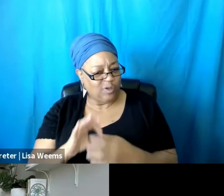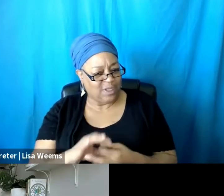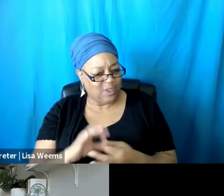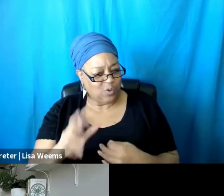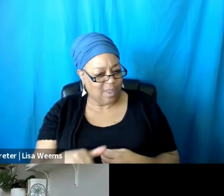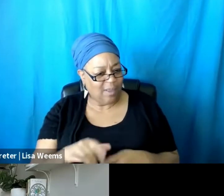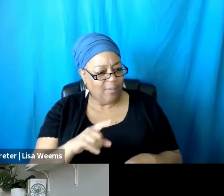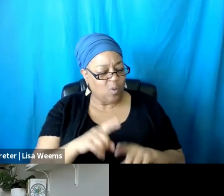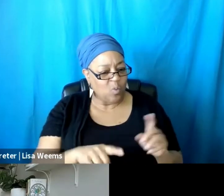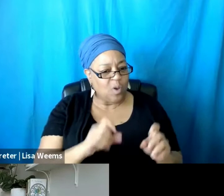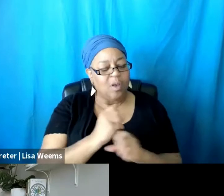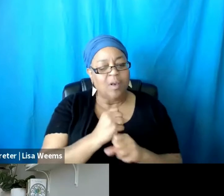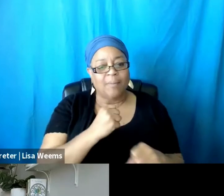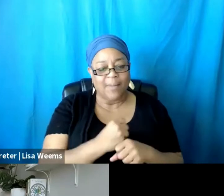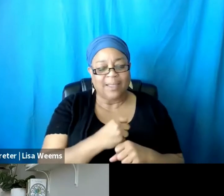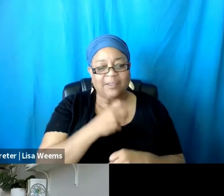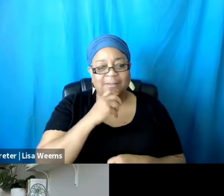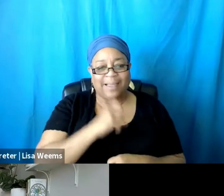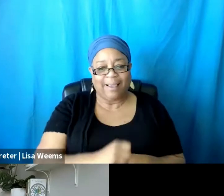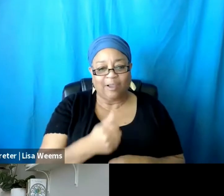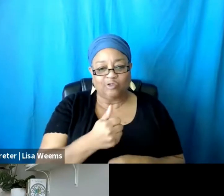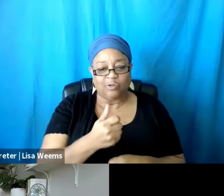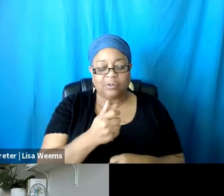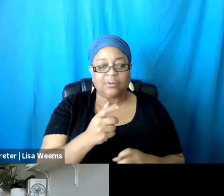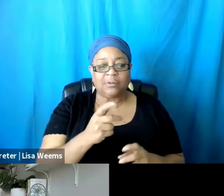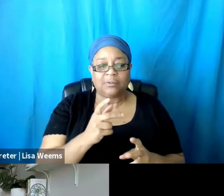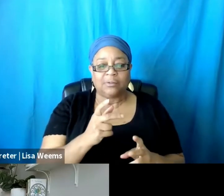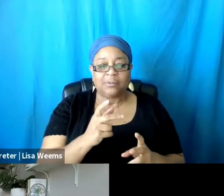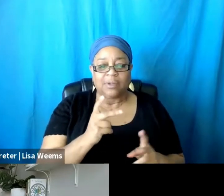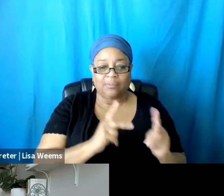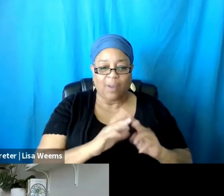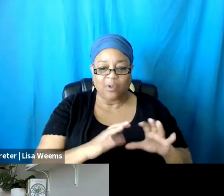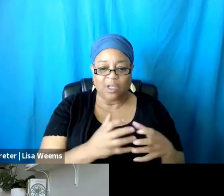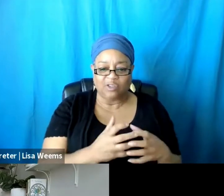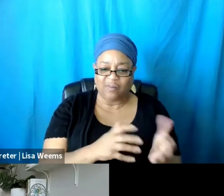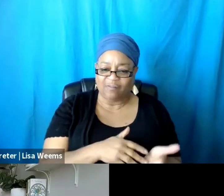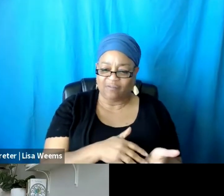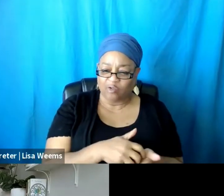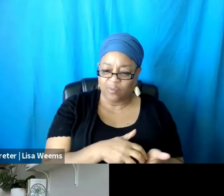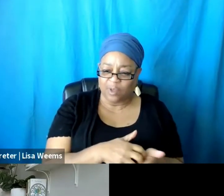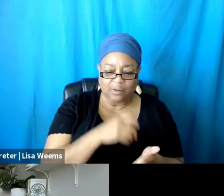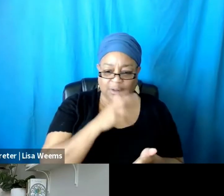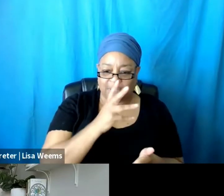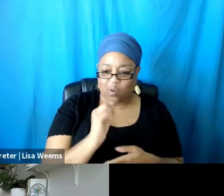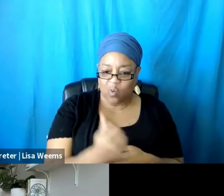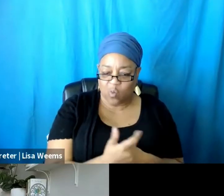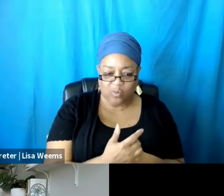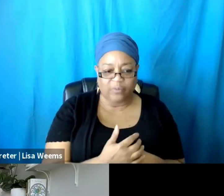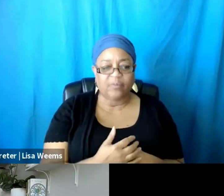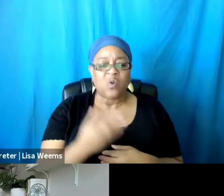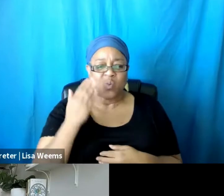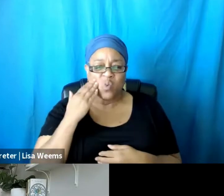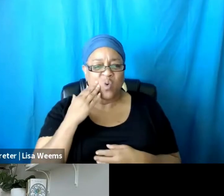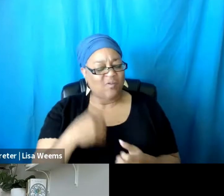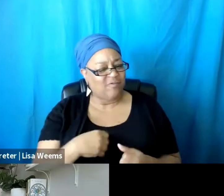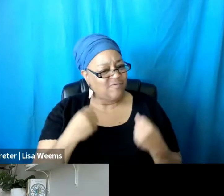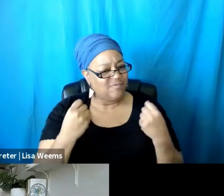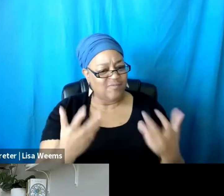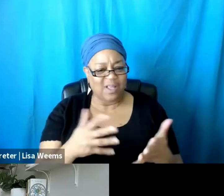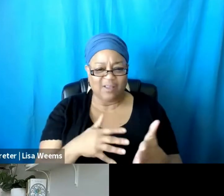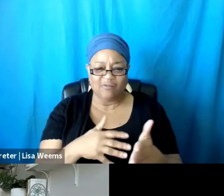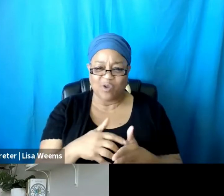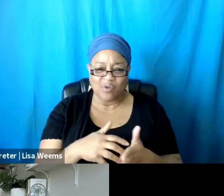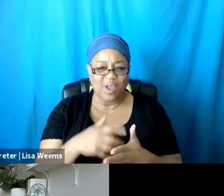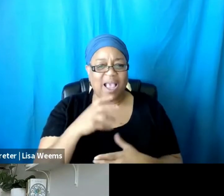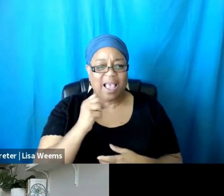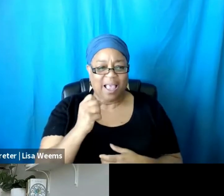aging populations vulnerable. Thinking about the fact that we know that there are many vulnerabilities and states of fragility that